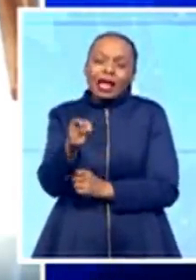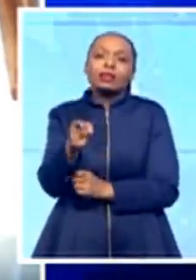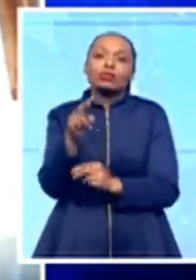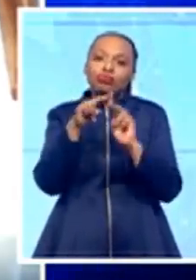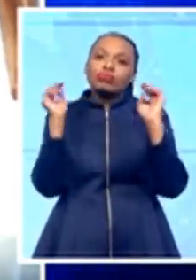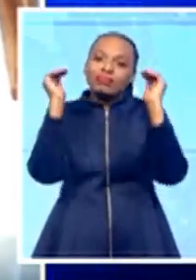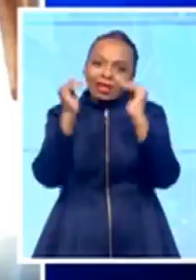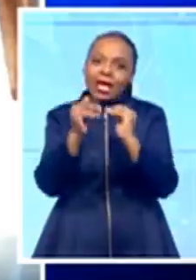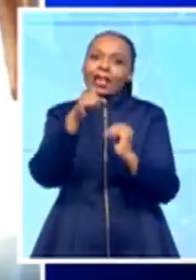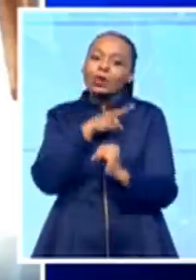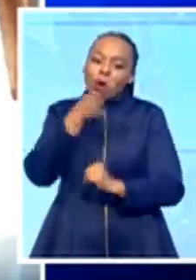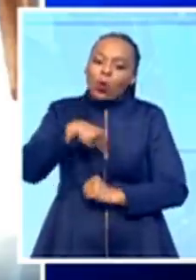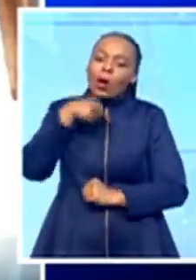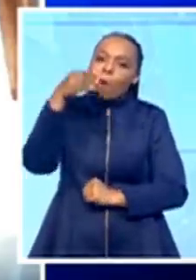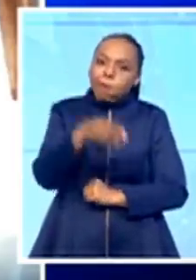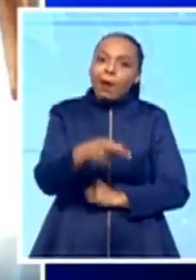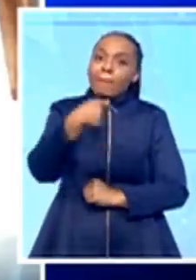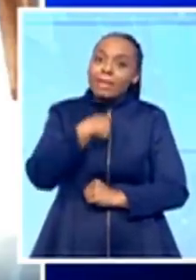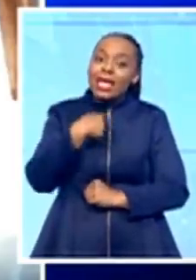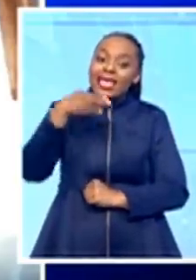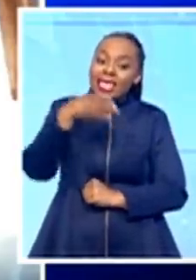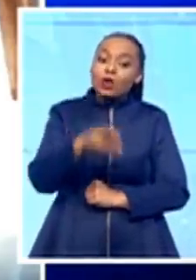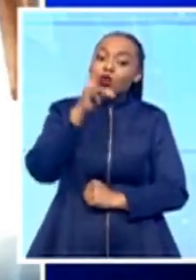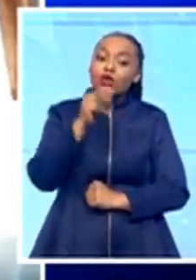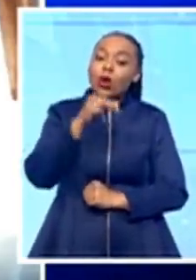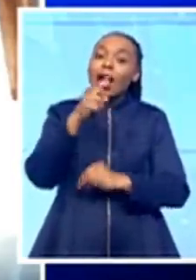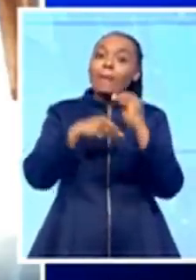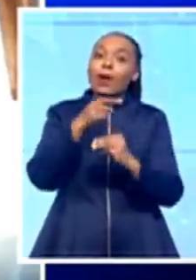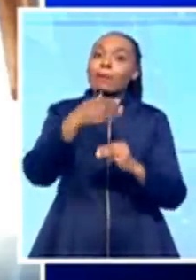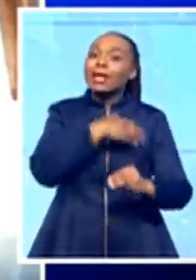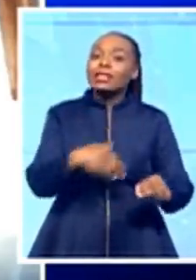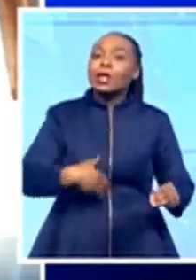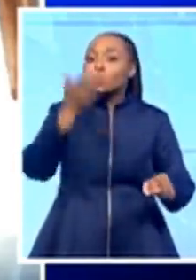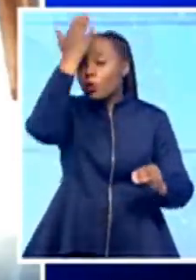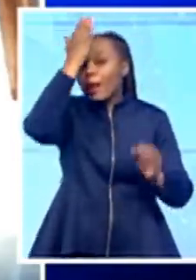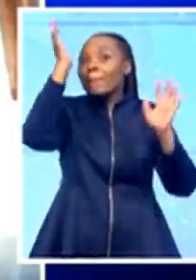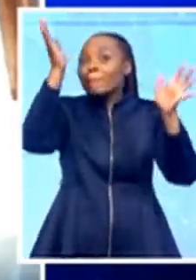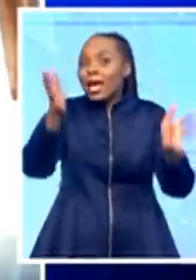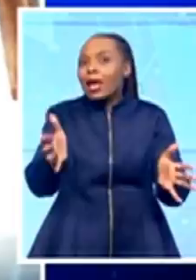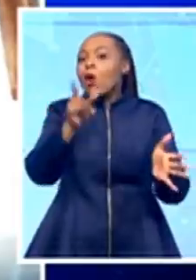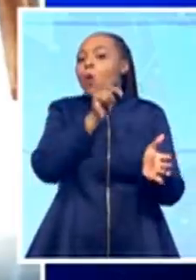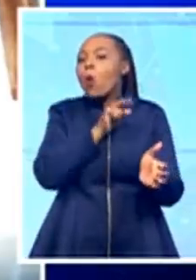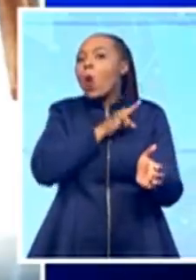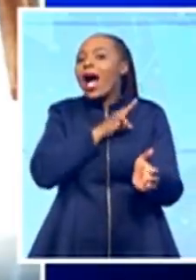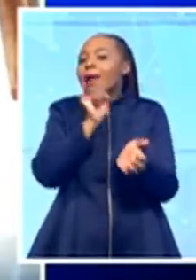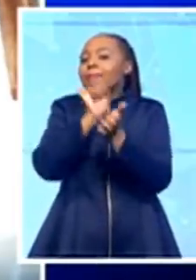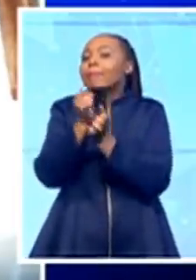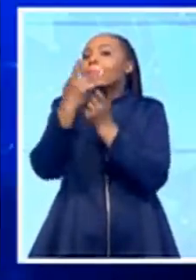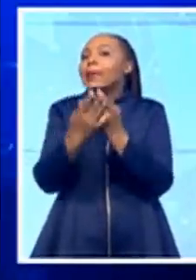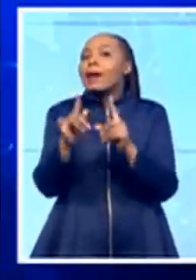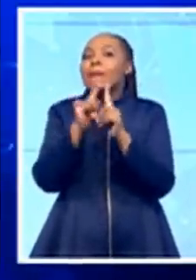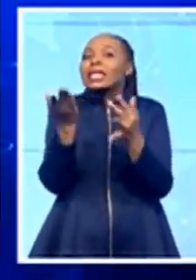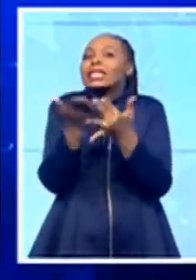talk about President Zuma. Yeah. Why is President Zuma sentenced to jail term without trial? That is the issue. How, from